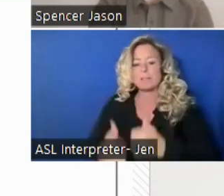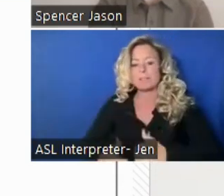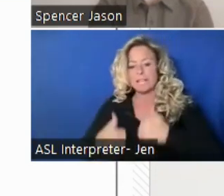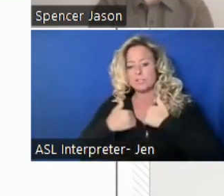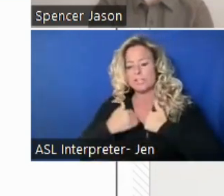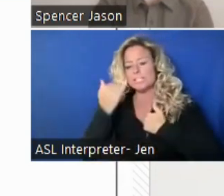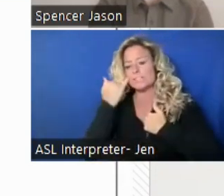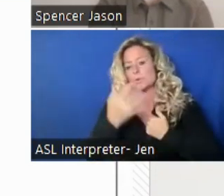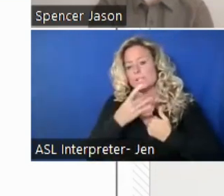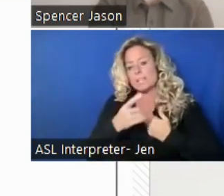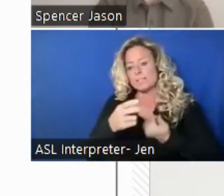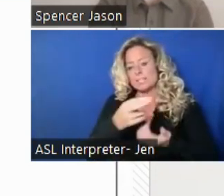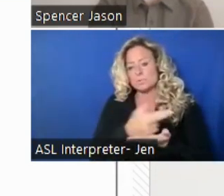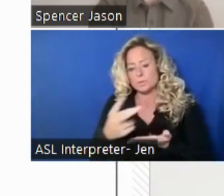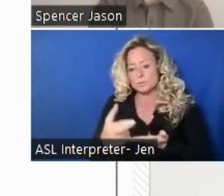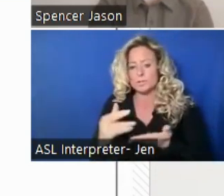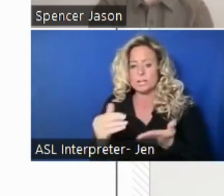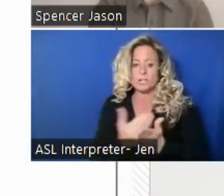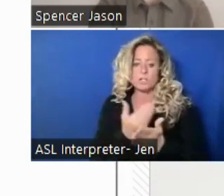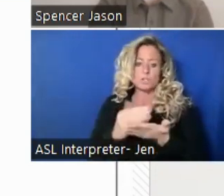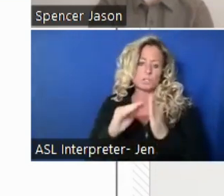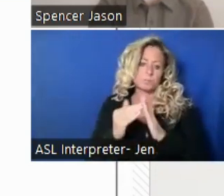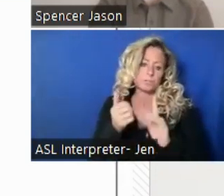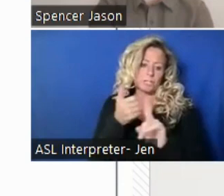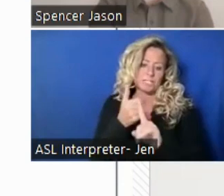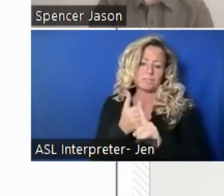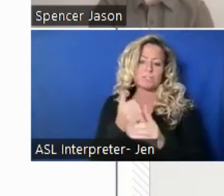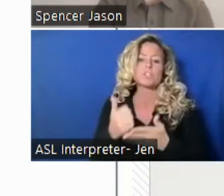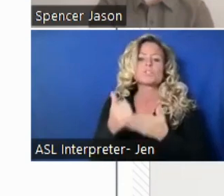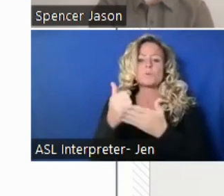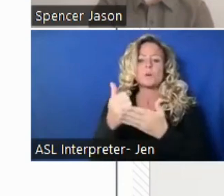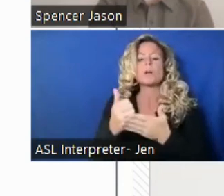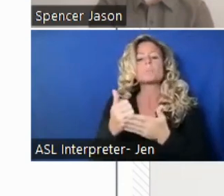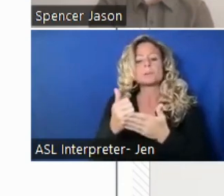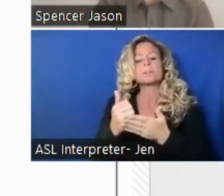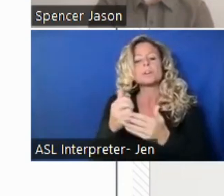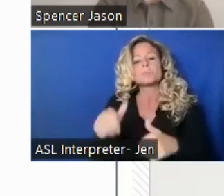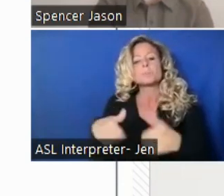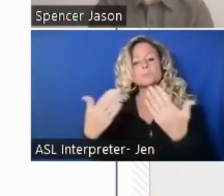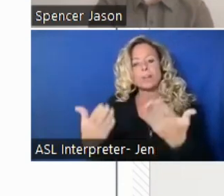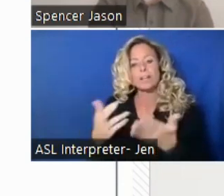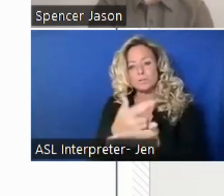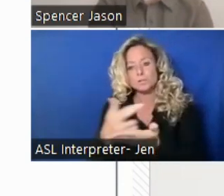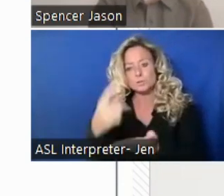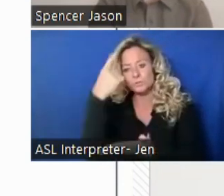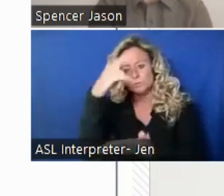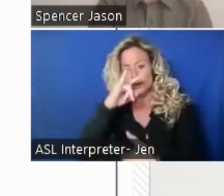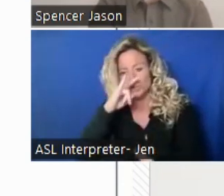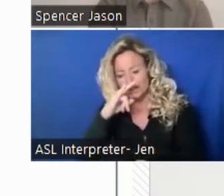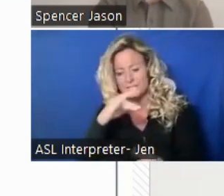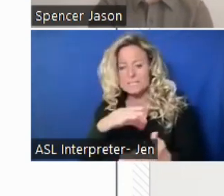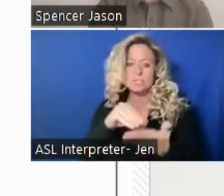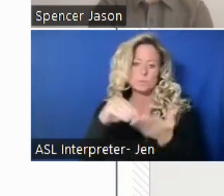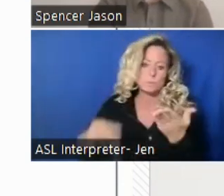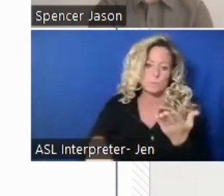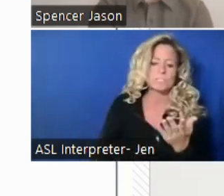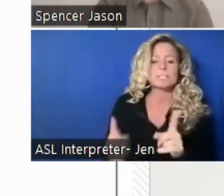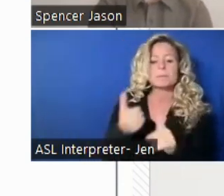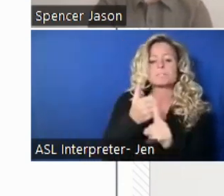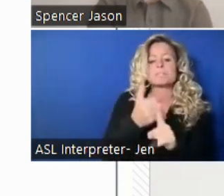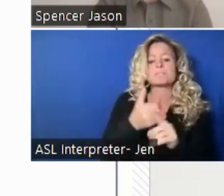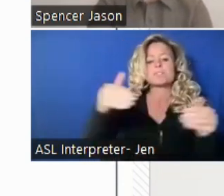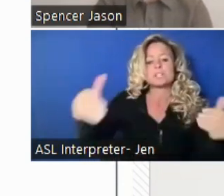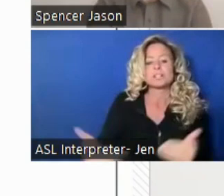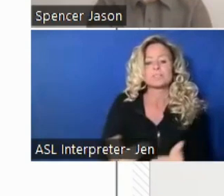these resources. And if you're new to our community, we will contact you with an invite on your calendar for Wednesday.